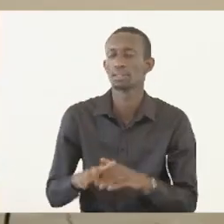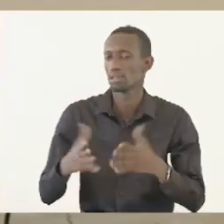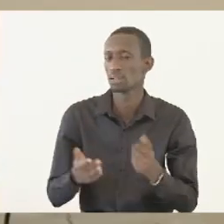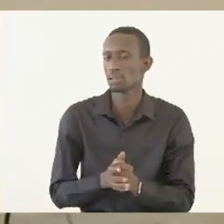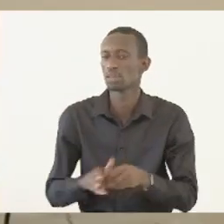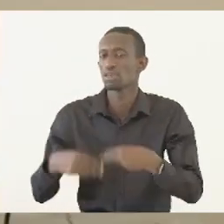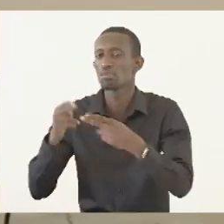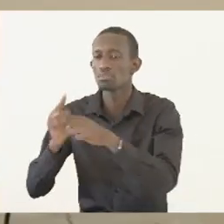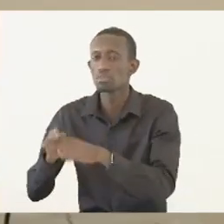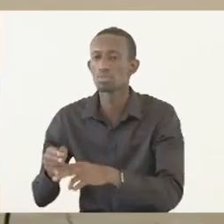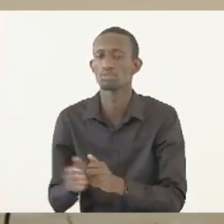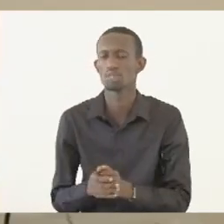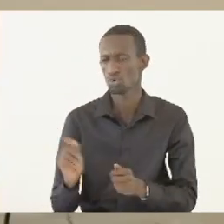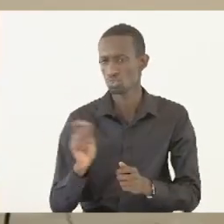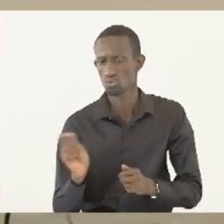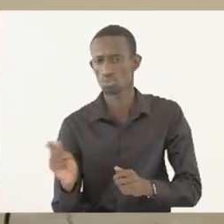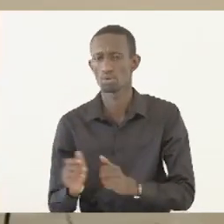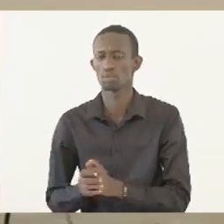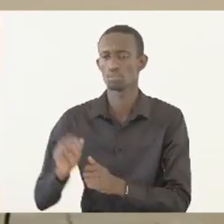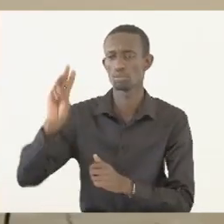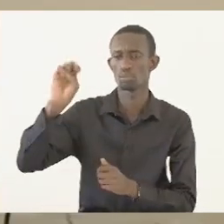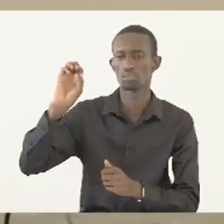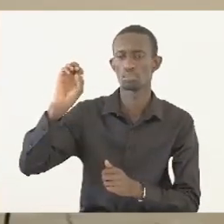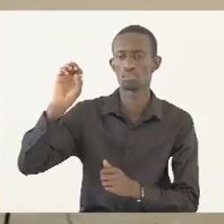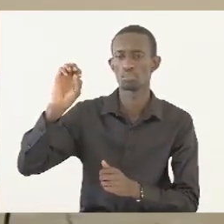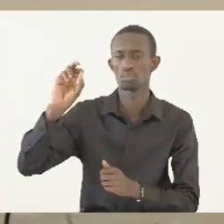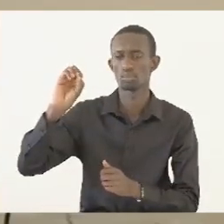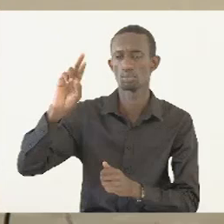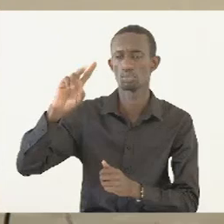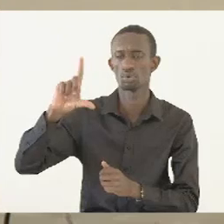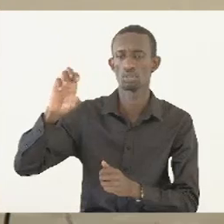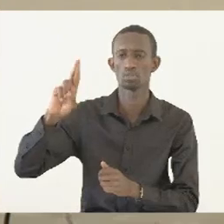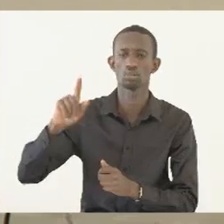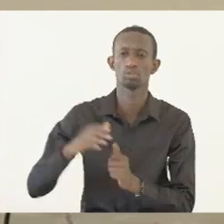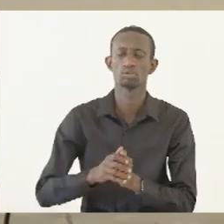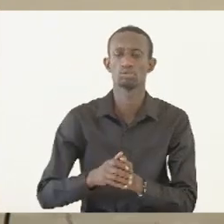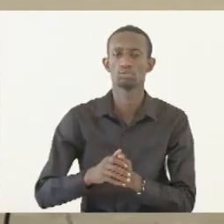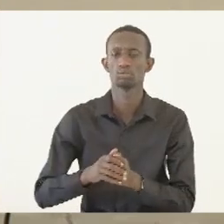molecular formula and name the different compounds.